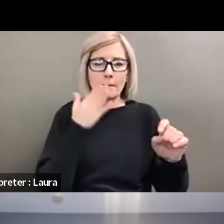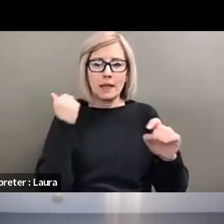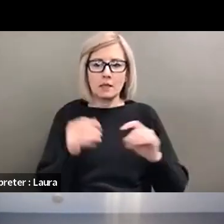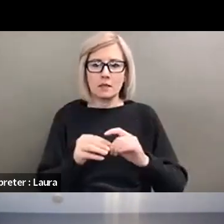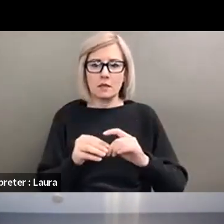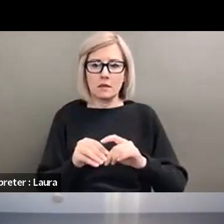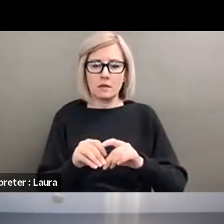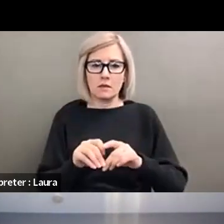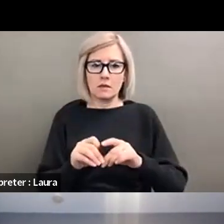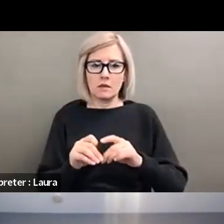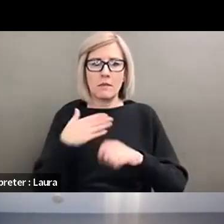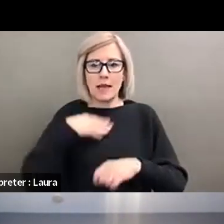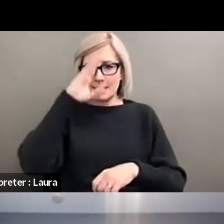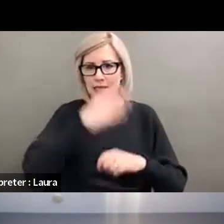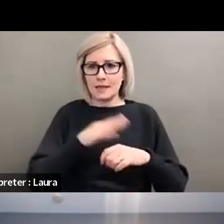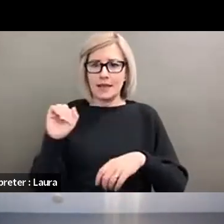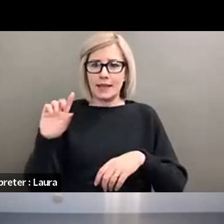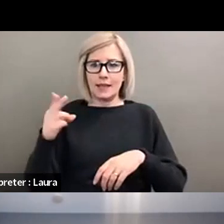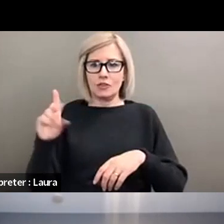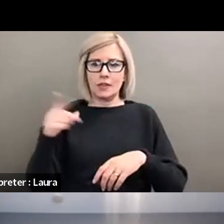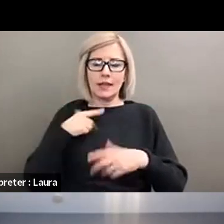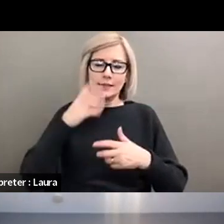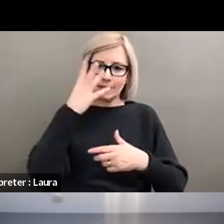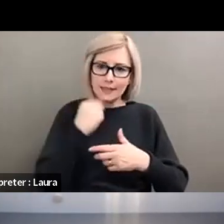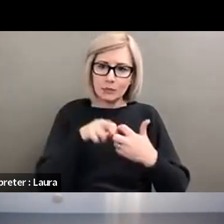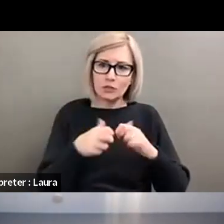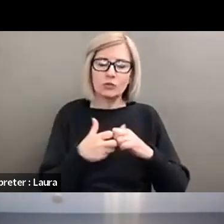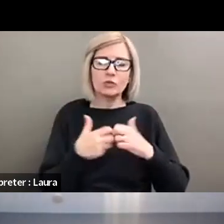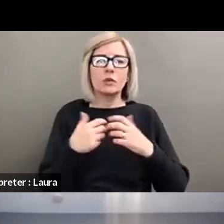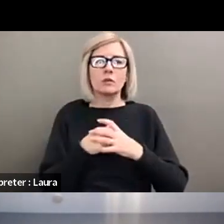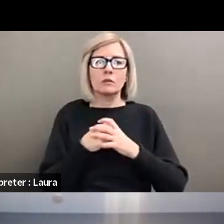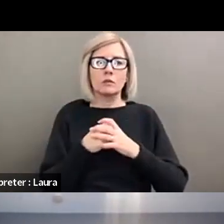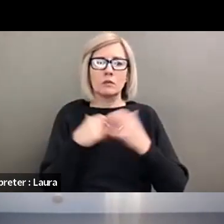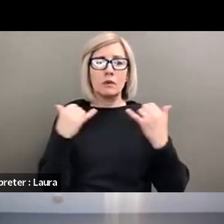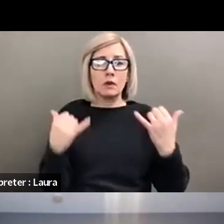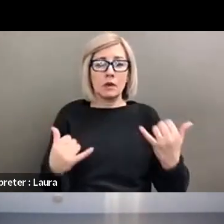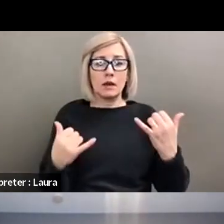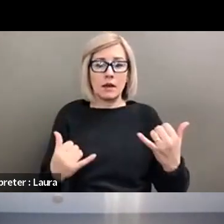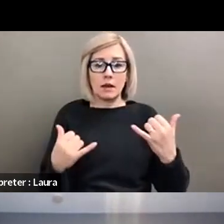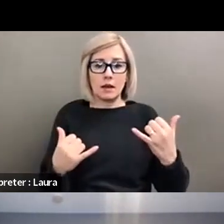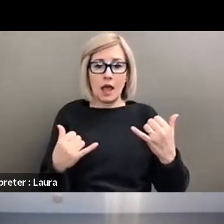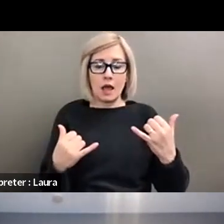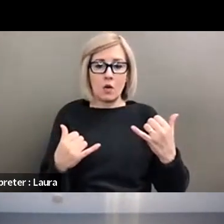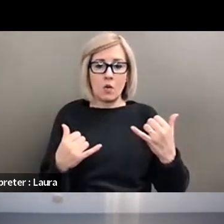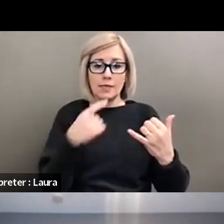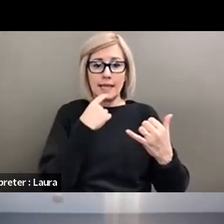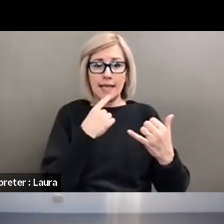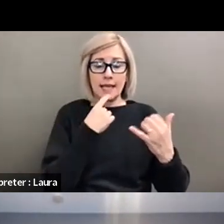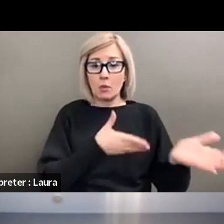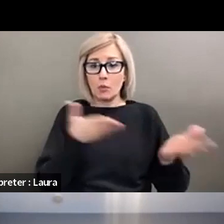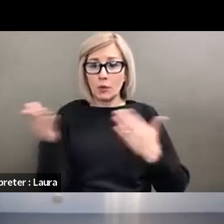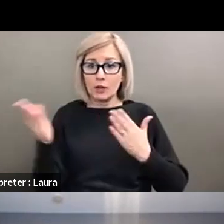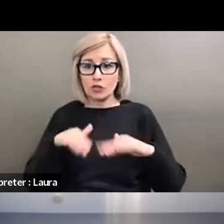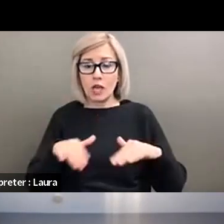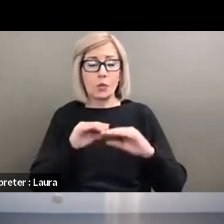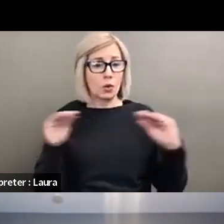because of my son's ADHD. He has sleep issues. You know, now the schools force either saying, bring your child in